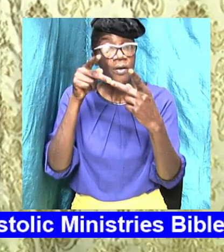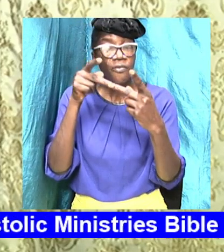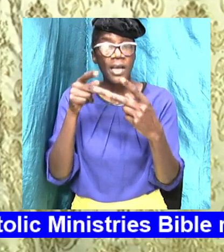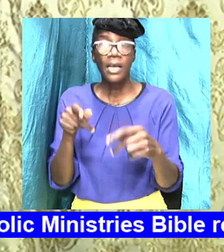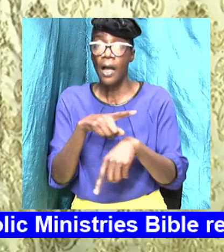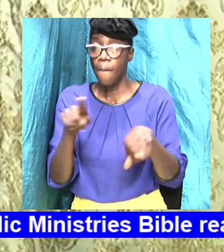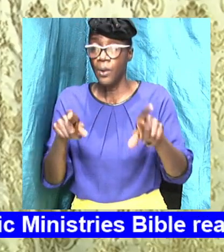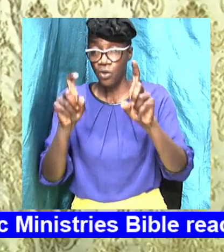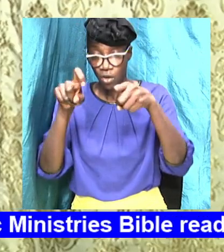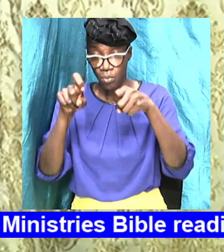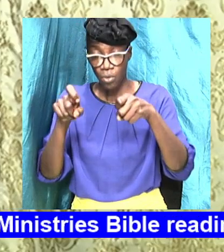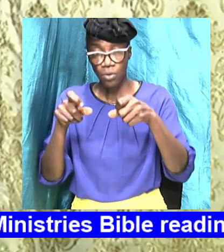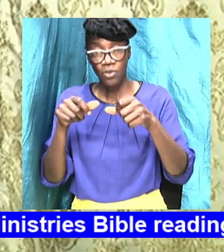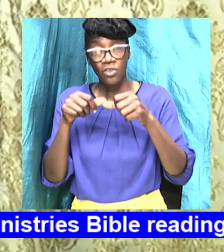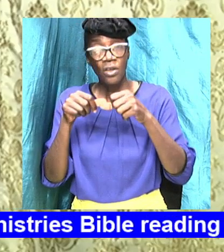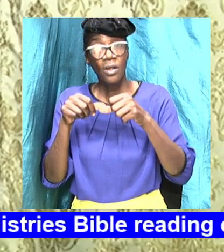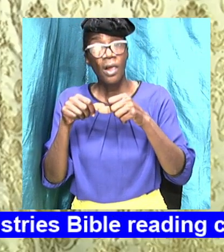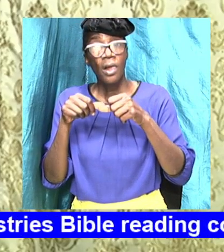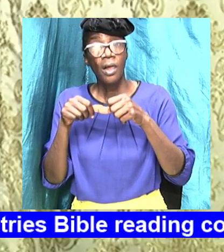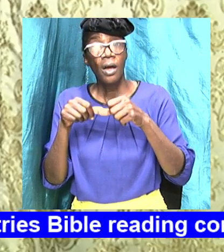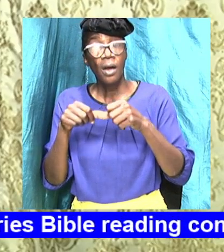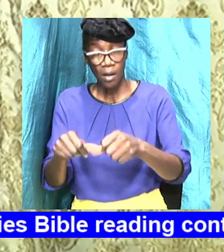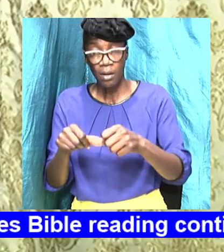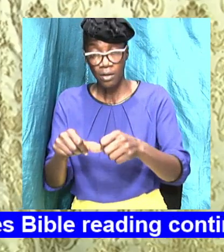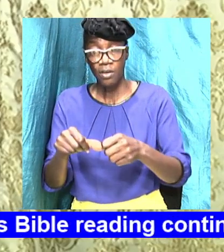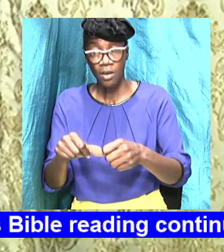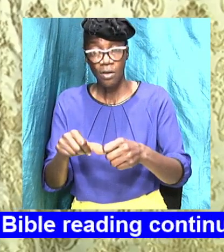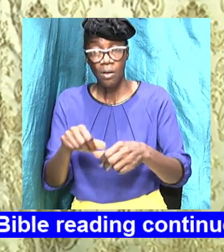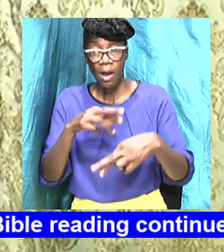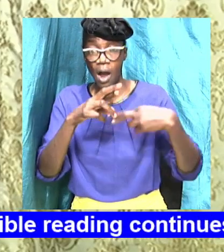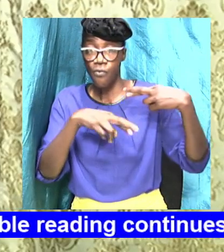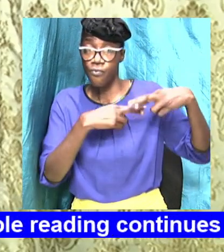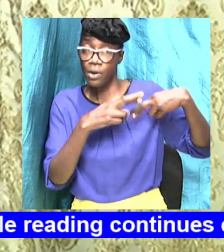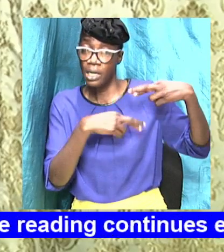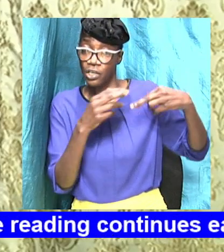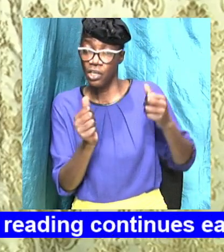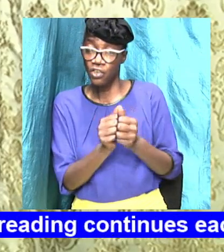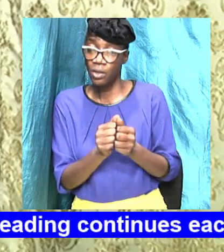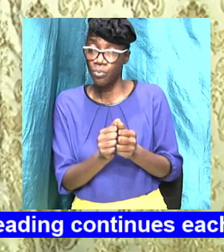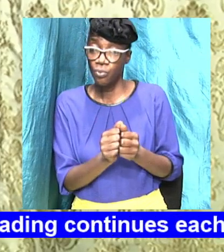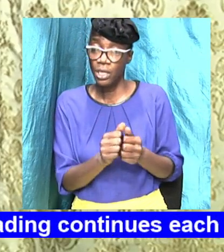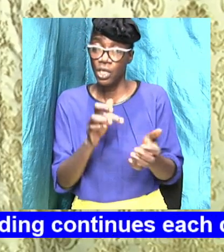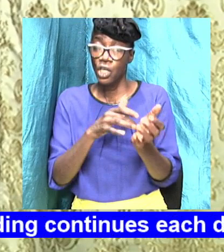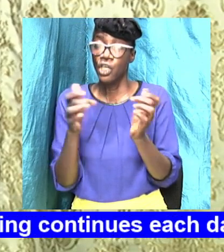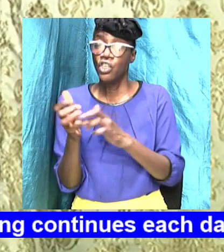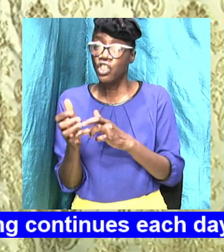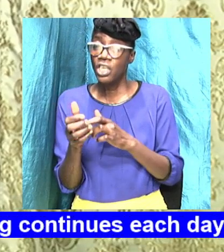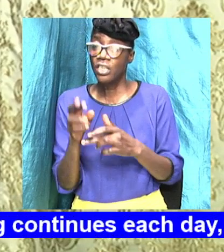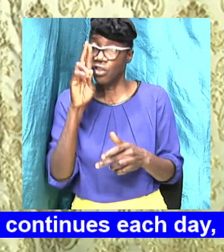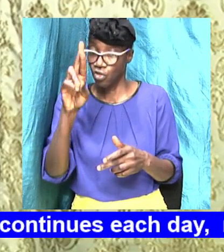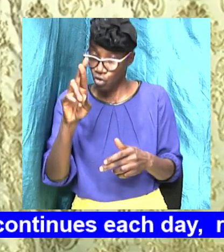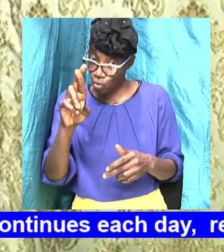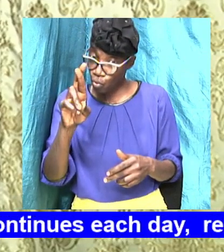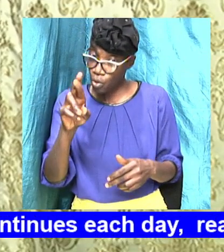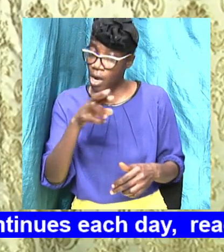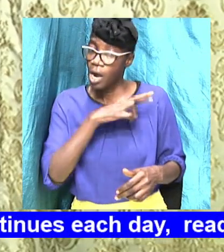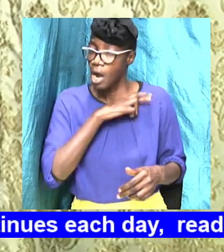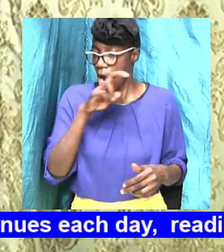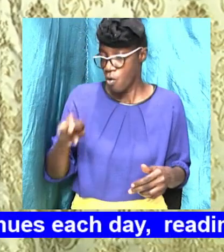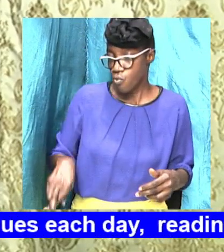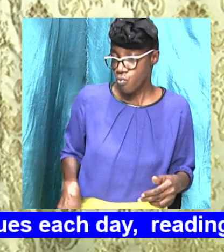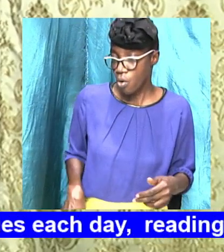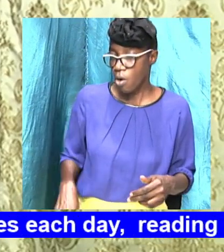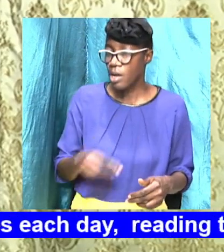But you must maintain a relationship with the source. You are no more common a man. You are a royal priesthood. You are a